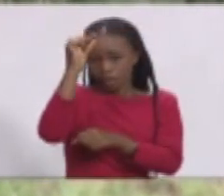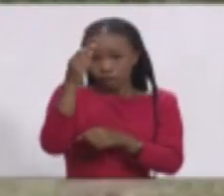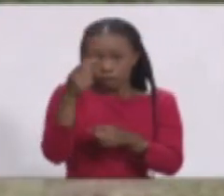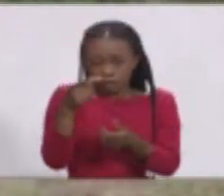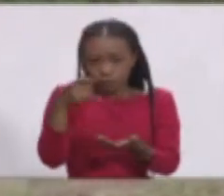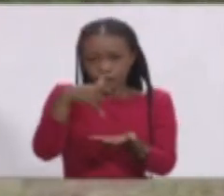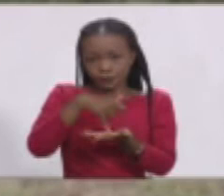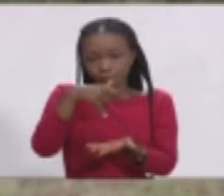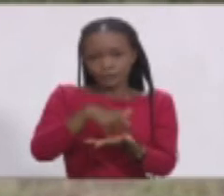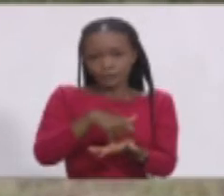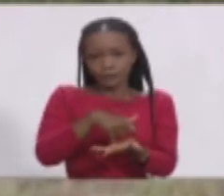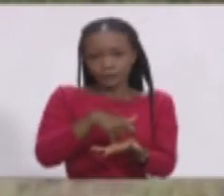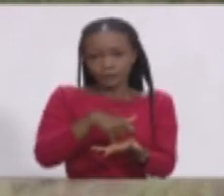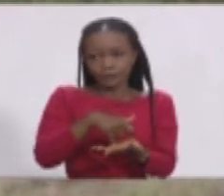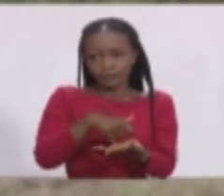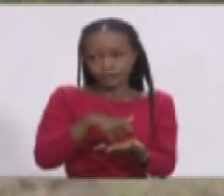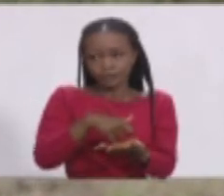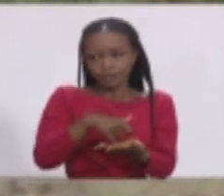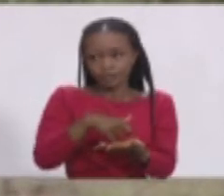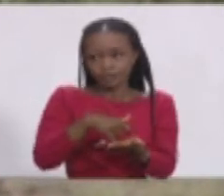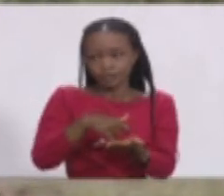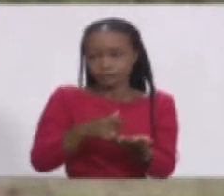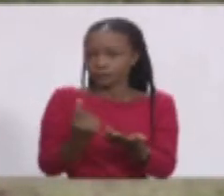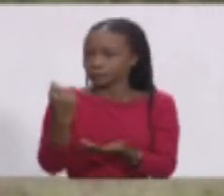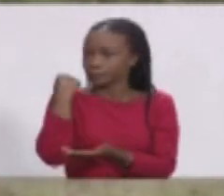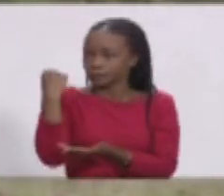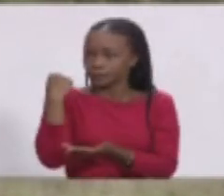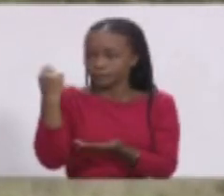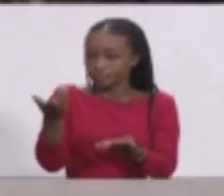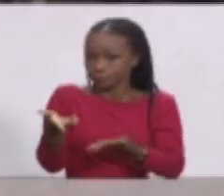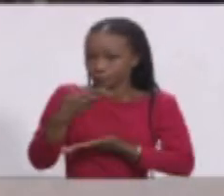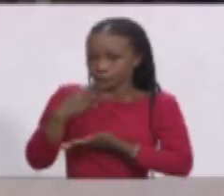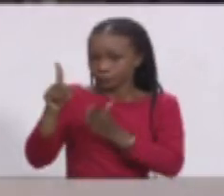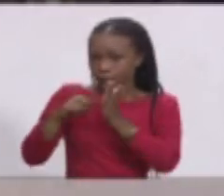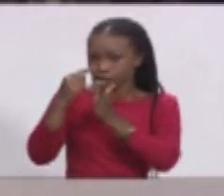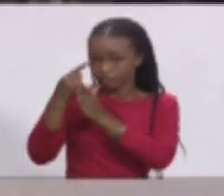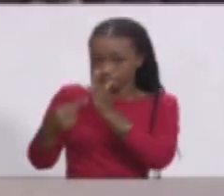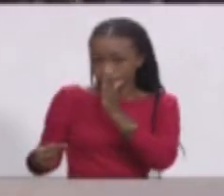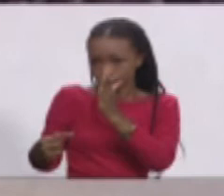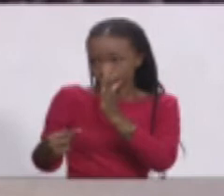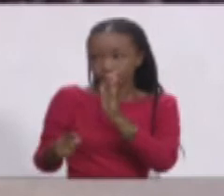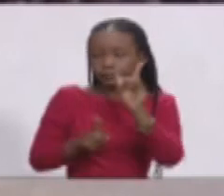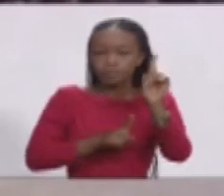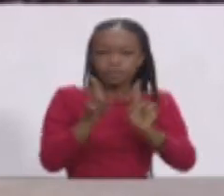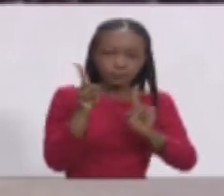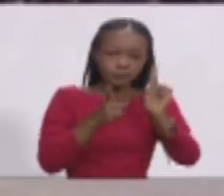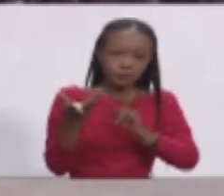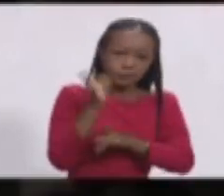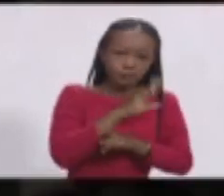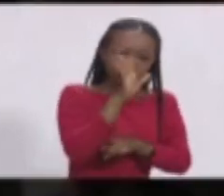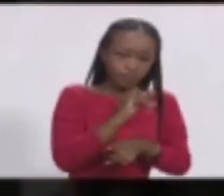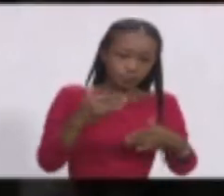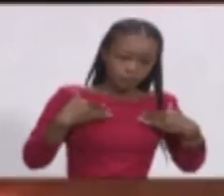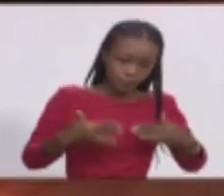early March. He added that the curfew implemented yesterday has further seen cancellation and postponement of travel by potential clients